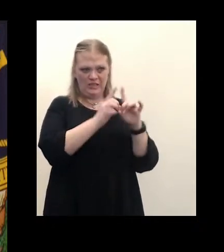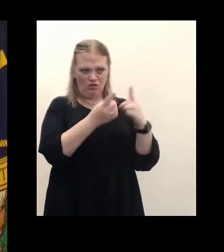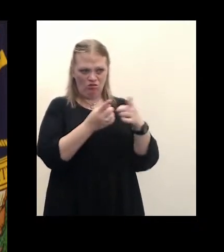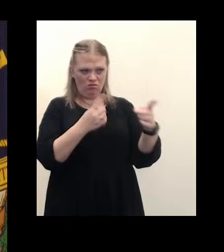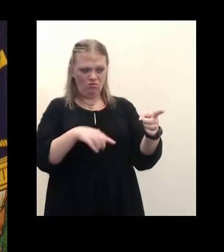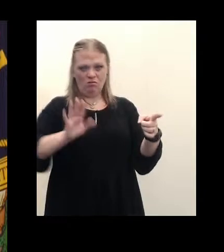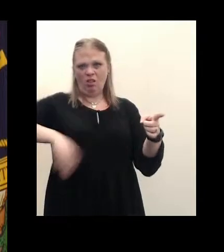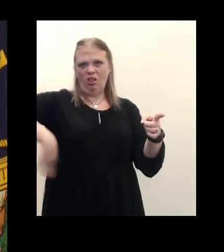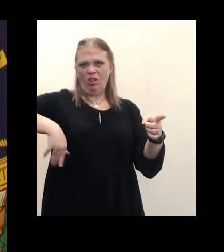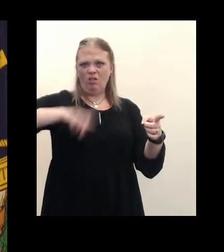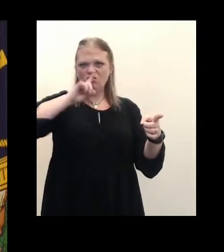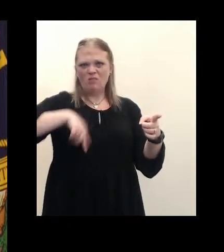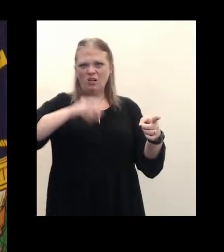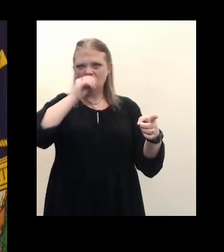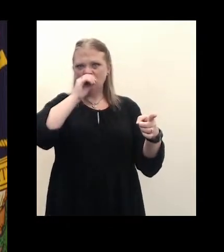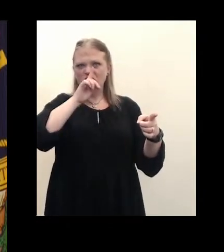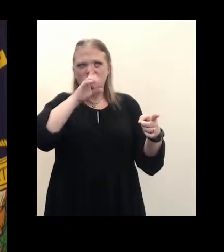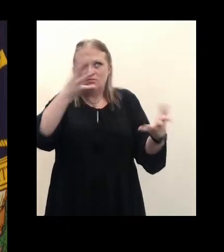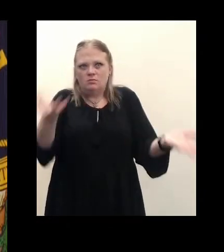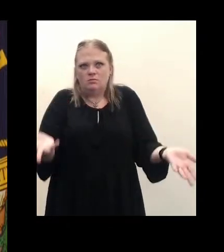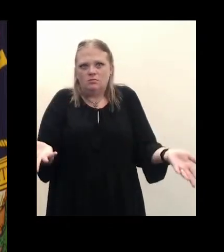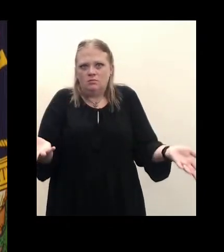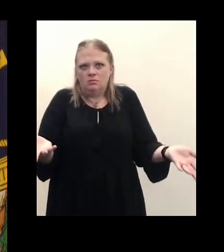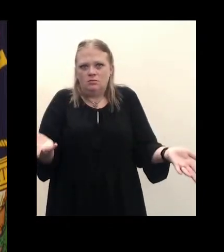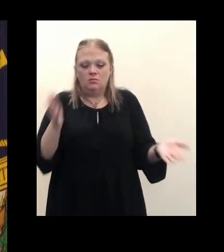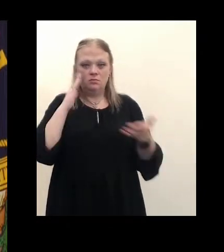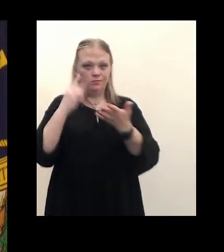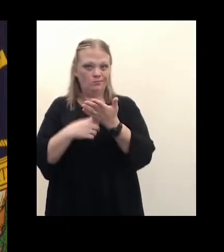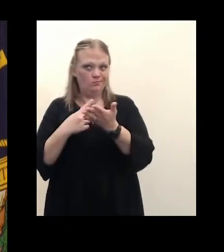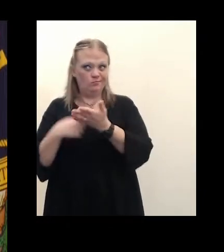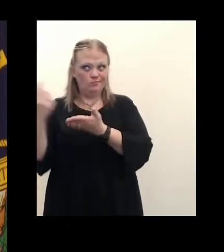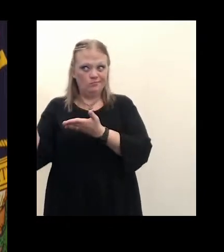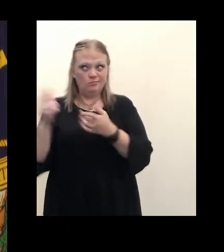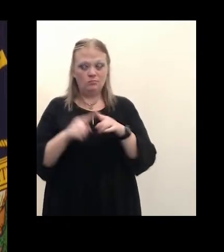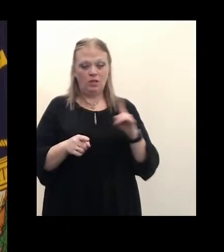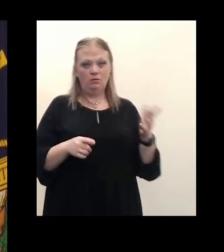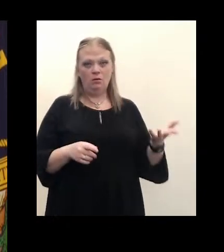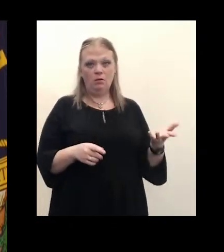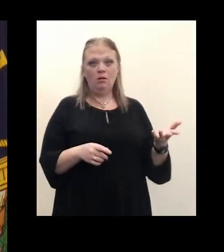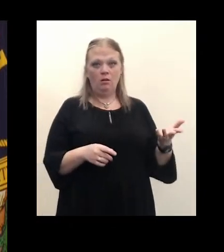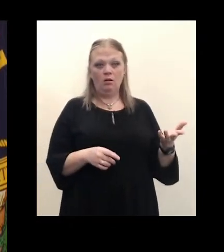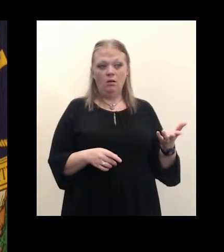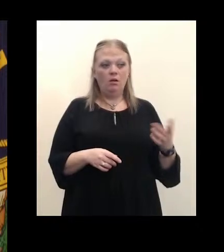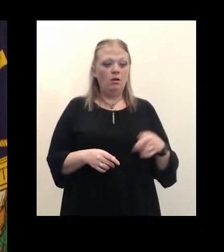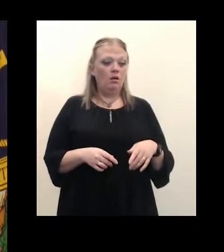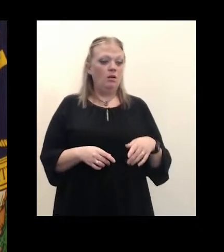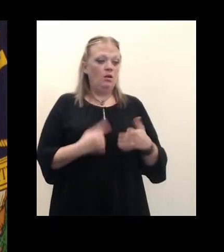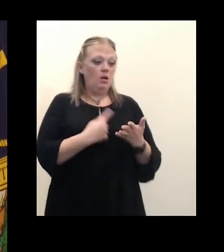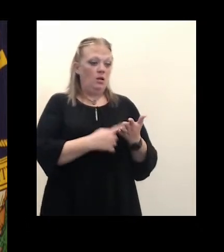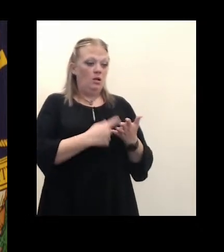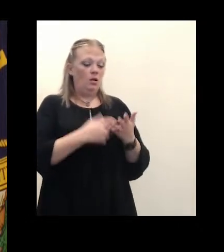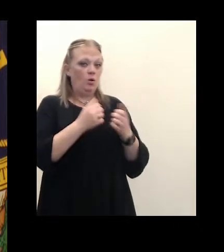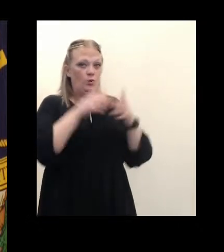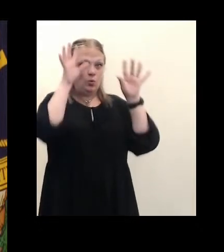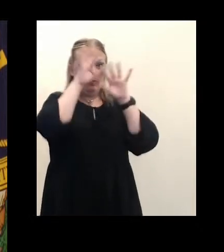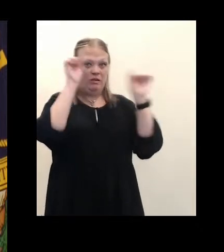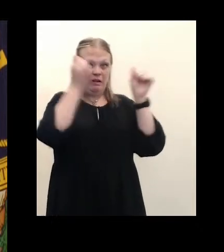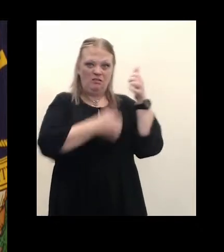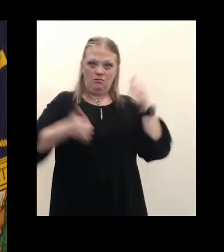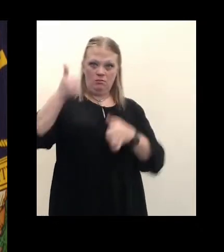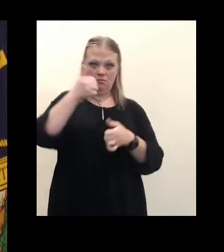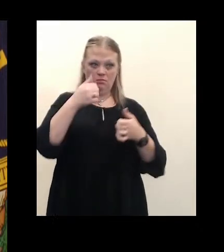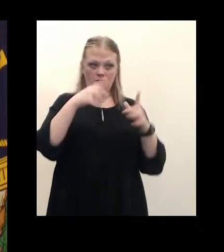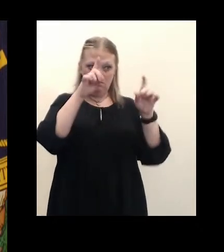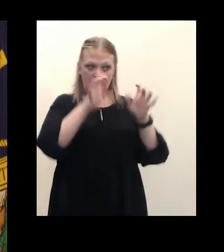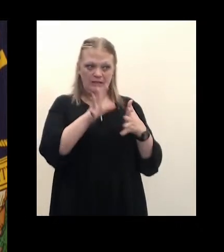at all. I'll let Dr. Burstein talk about that more, but one of the things that we talked about earlier when we discussed this with superintendents is the testing